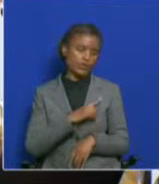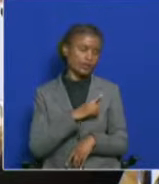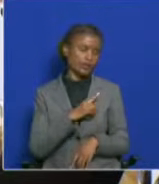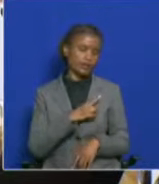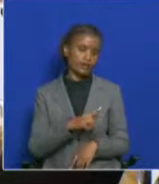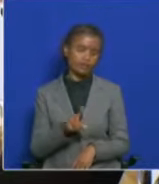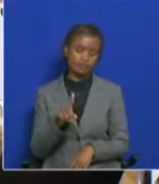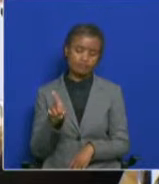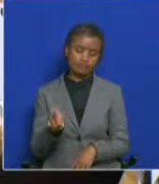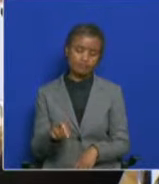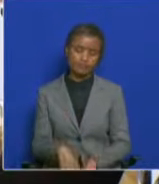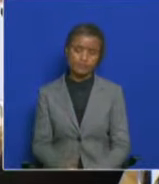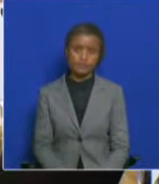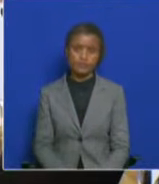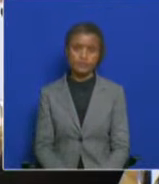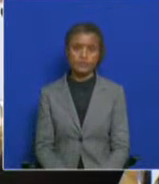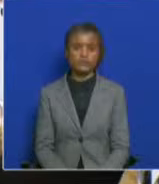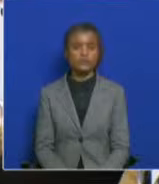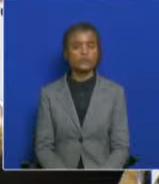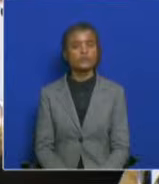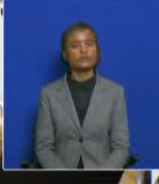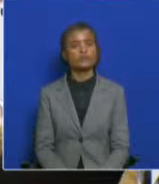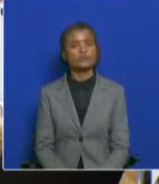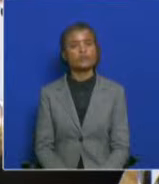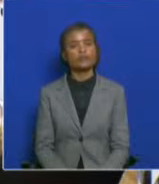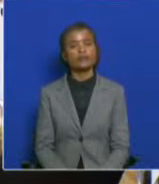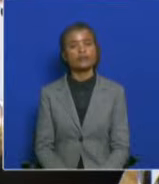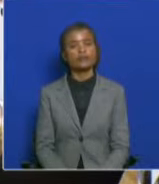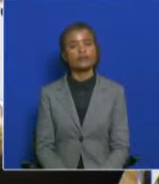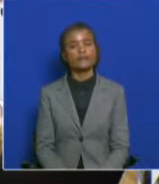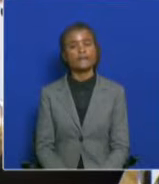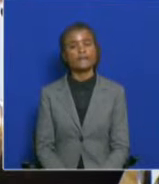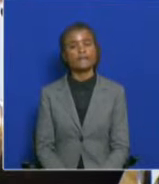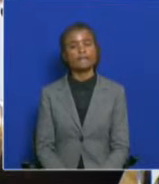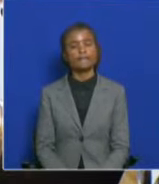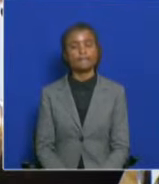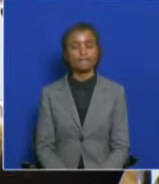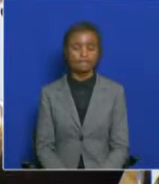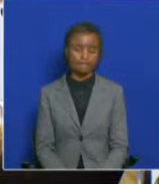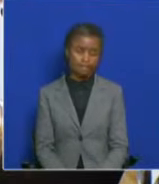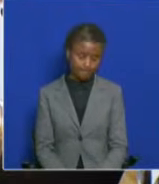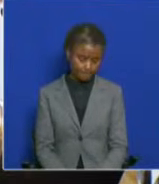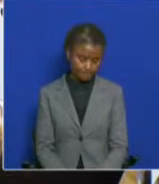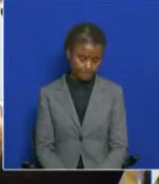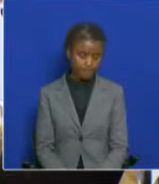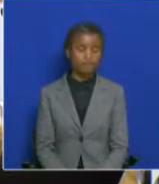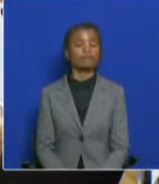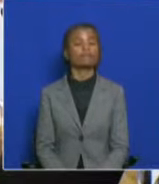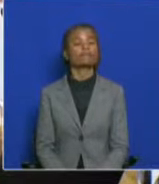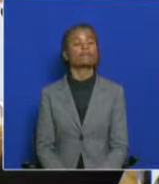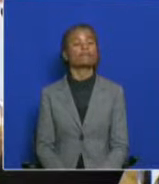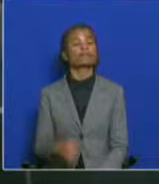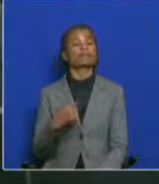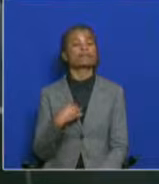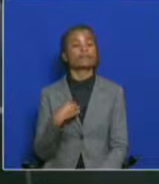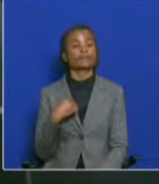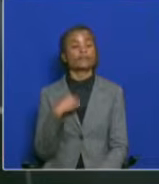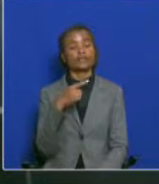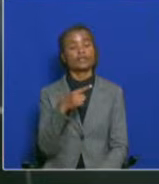So, Chair, my approach to this was one of extreme caution. Okay,